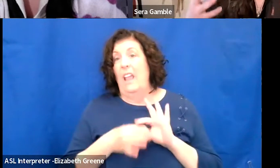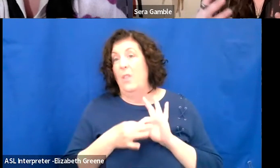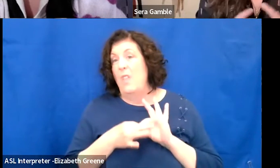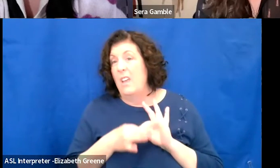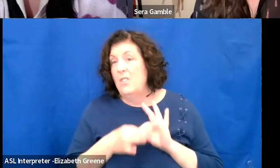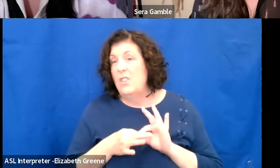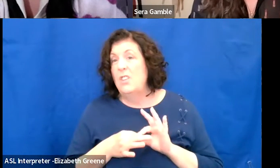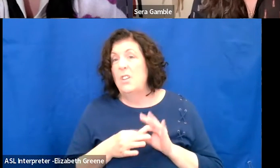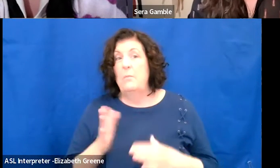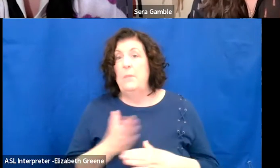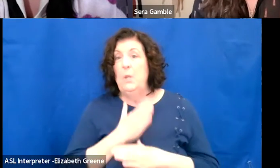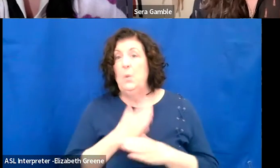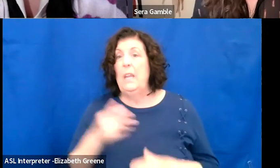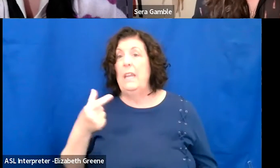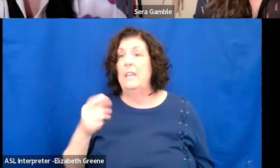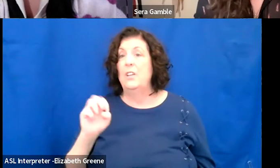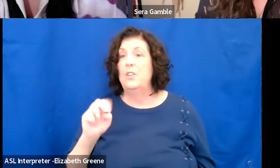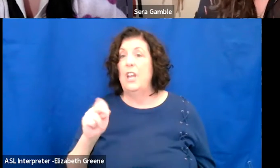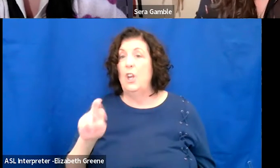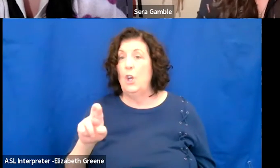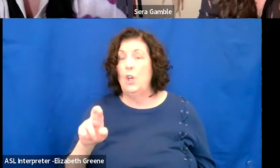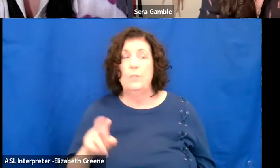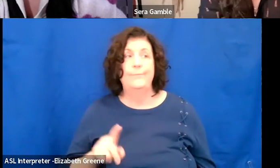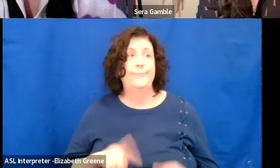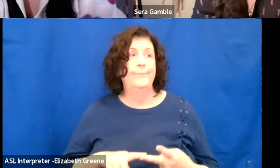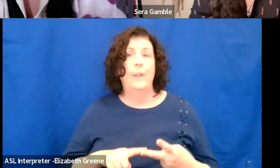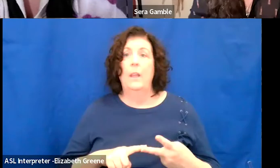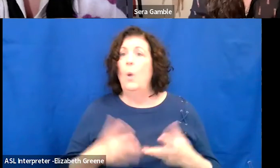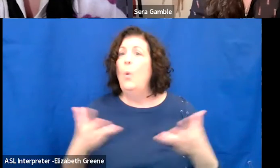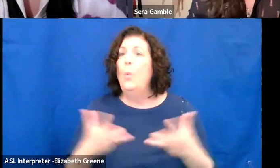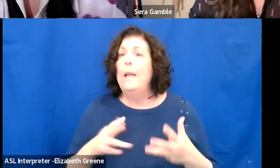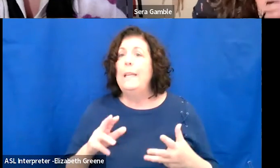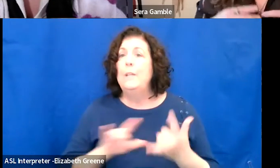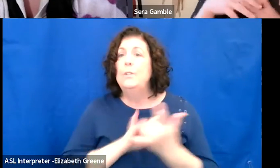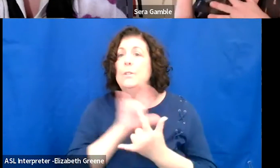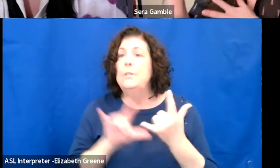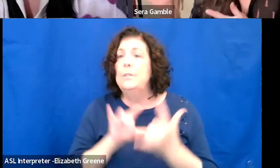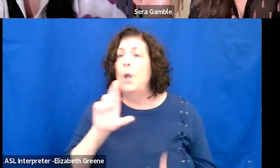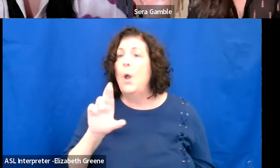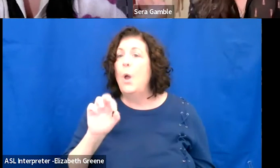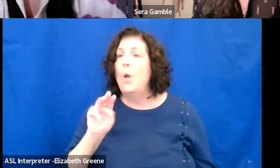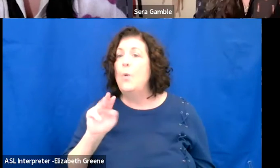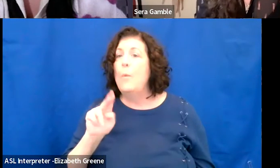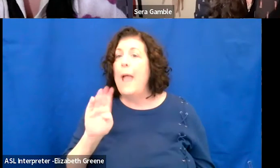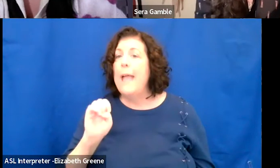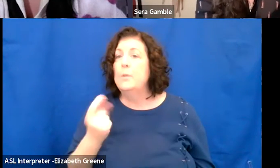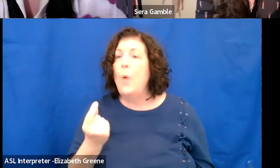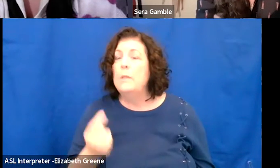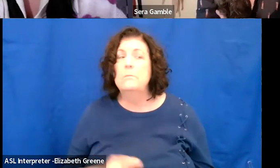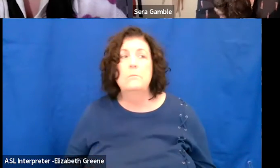the genders and like, what is romance and like, what is acceptable and what are we going to be judging?